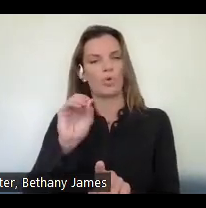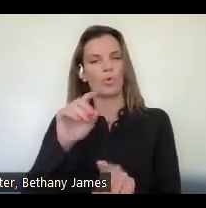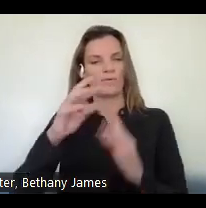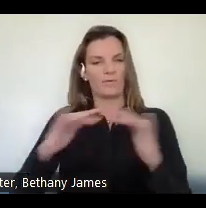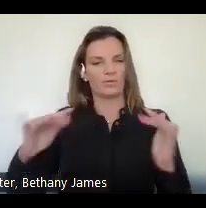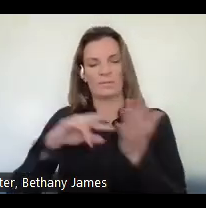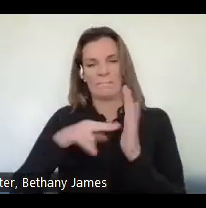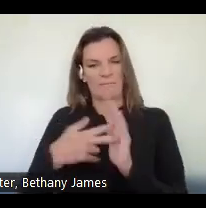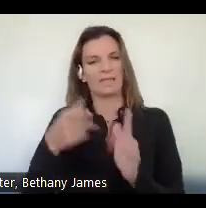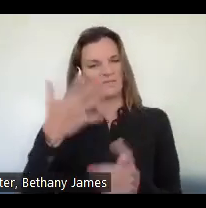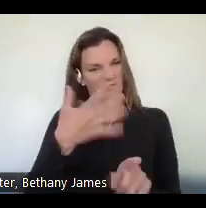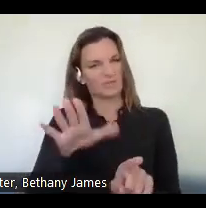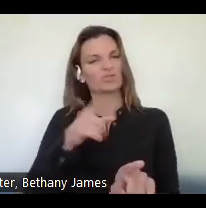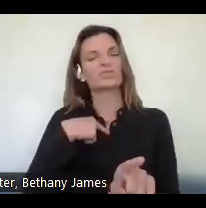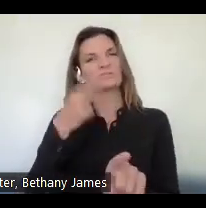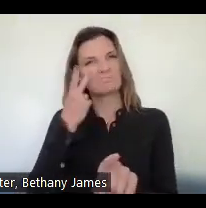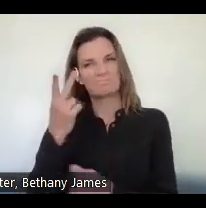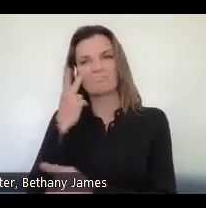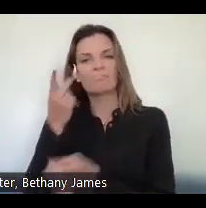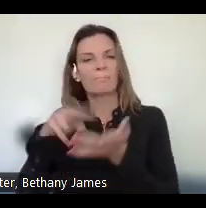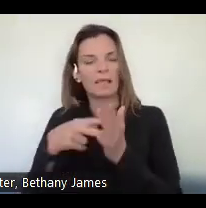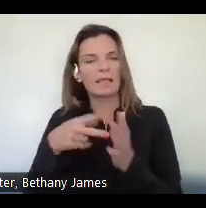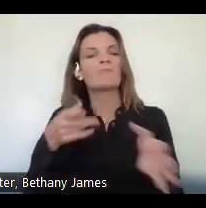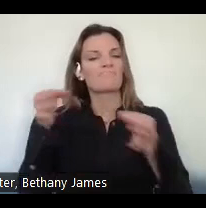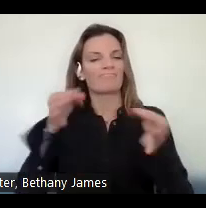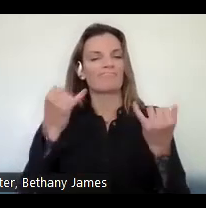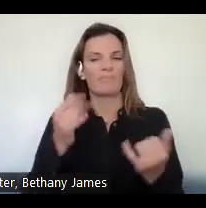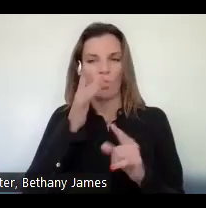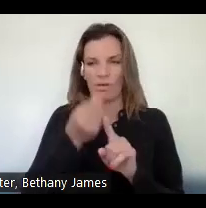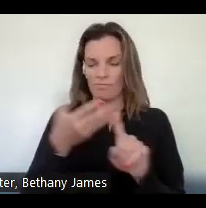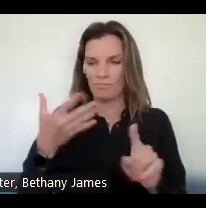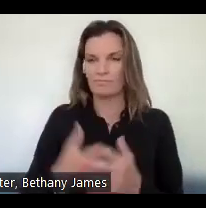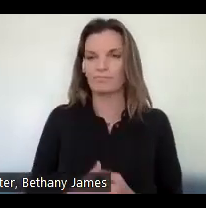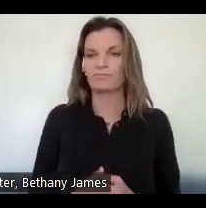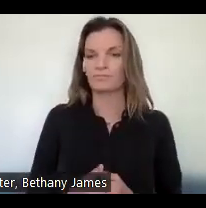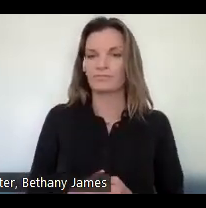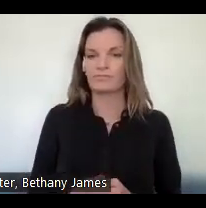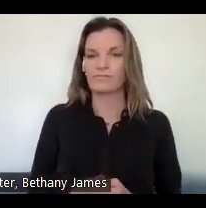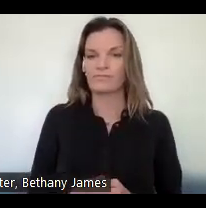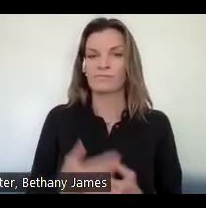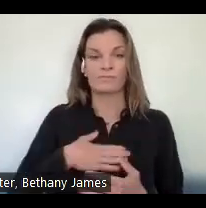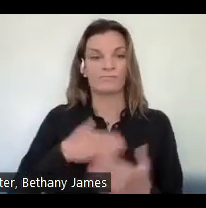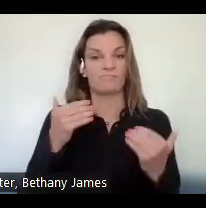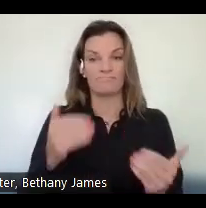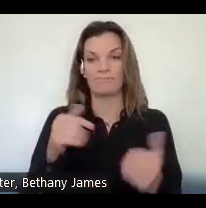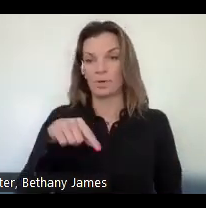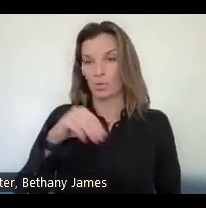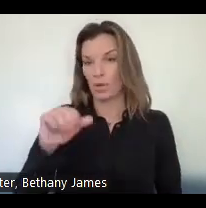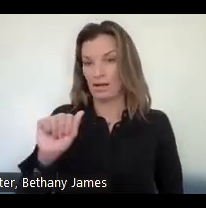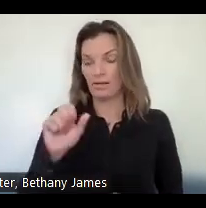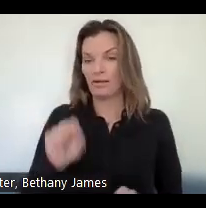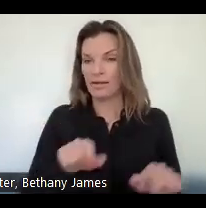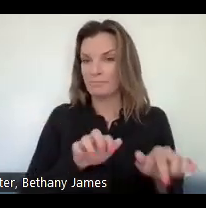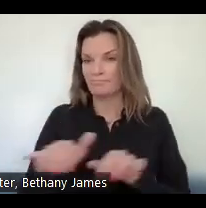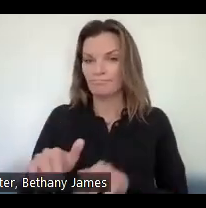but may not be uncertain about what it means. So we want to invite you to, again, use that question and answer feature. This is a